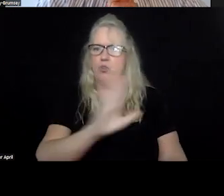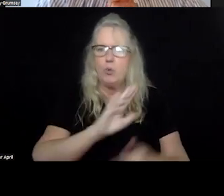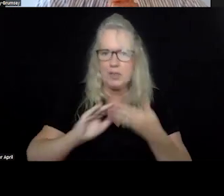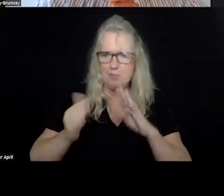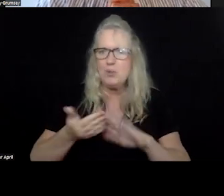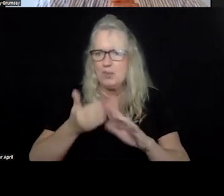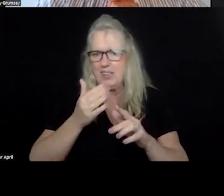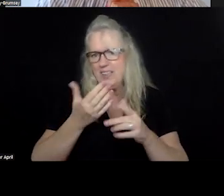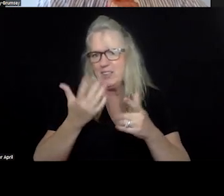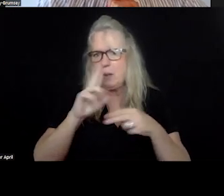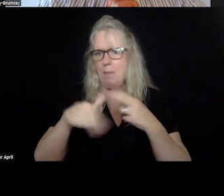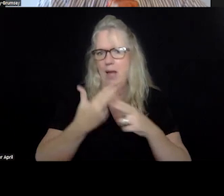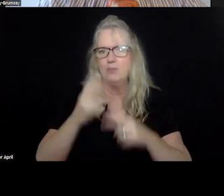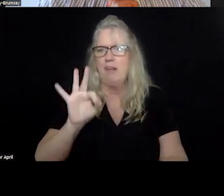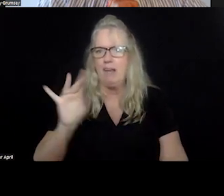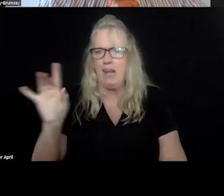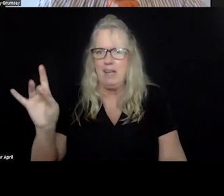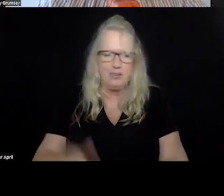network.